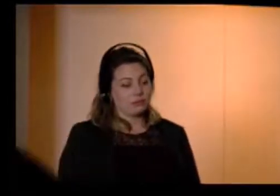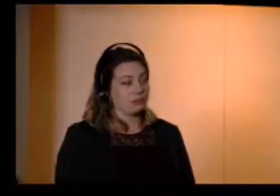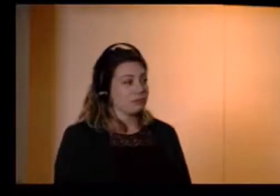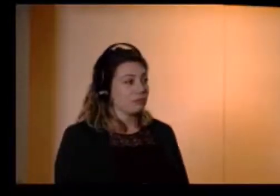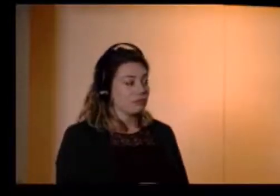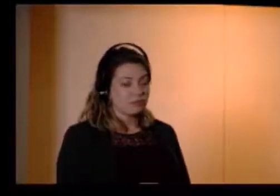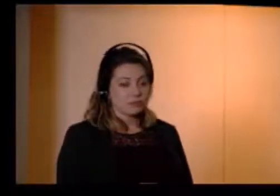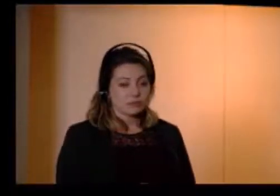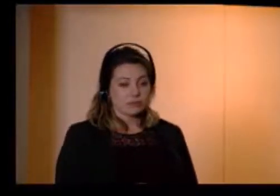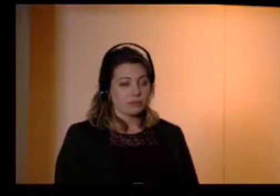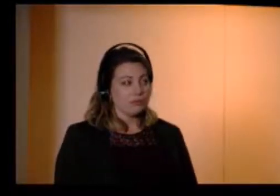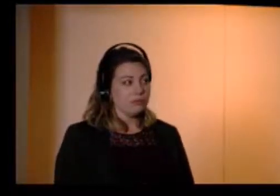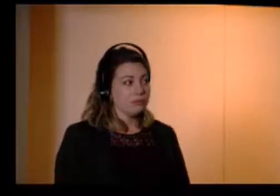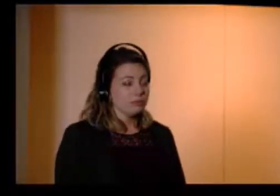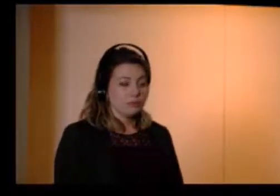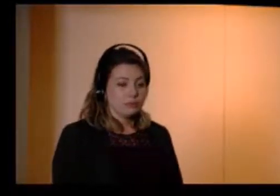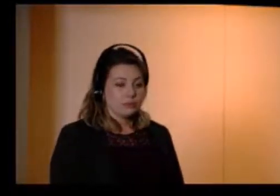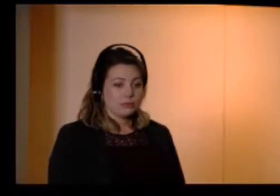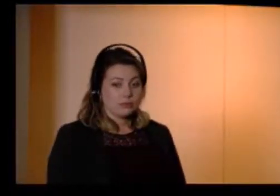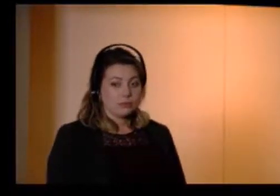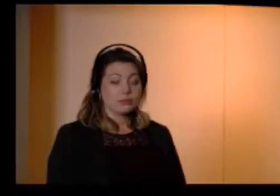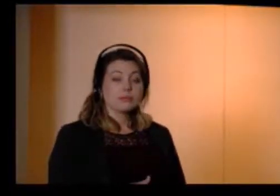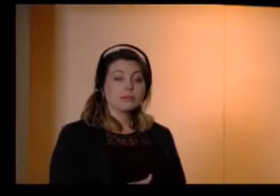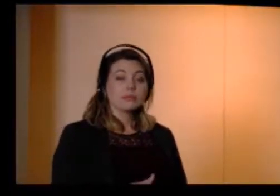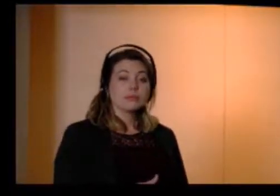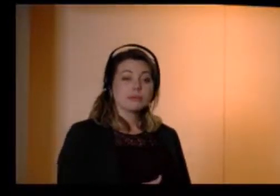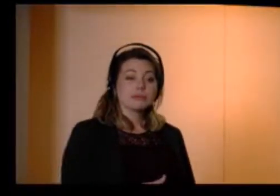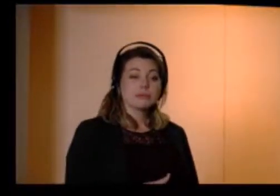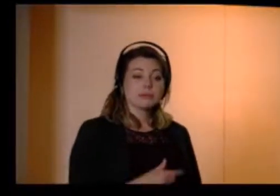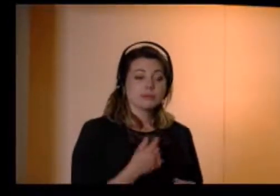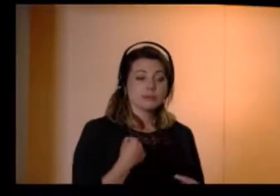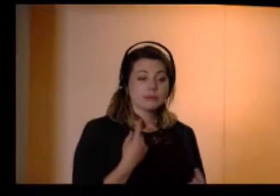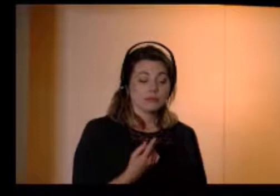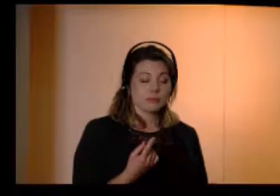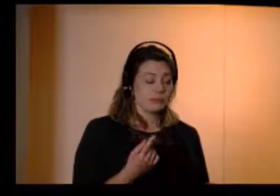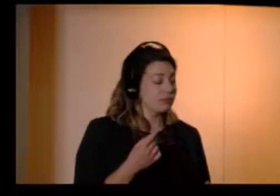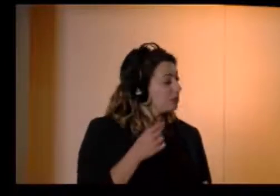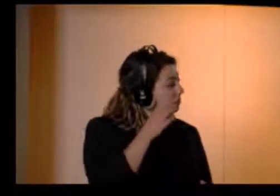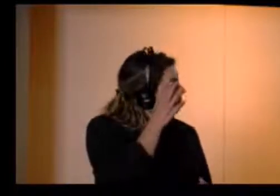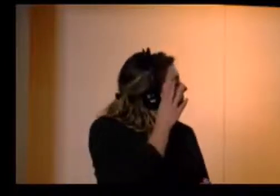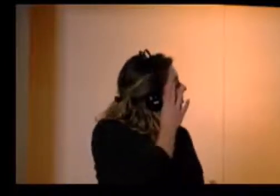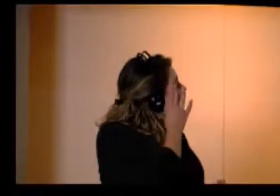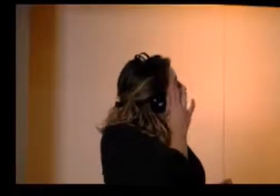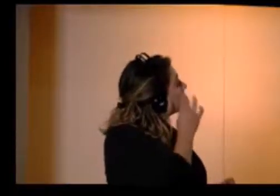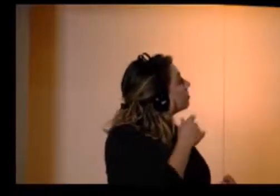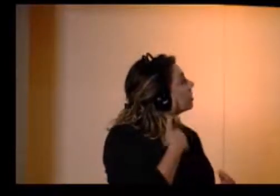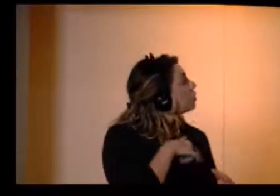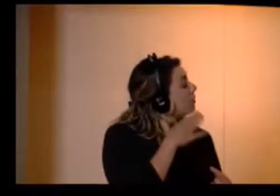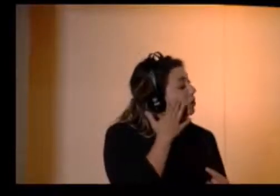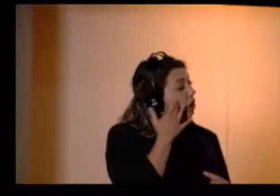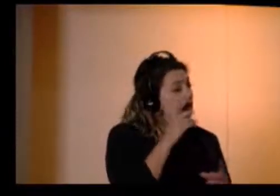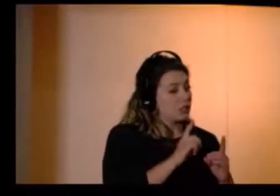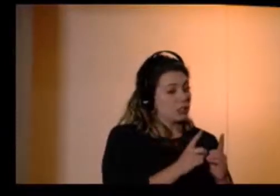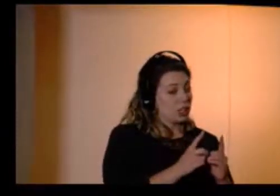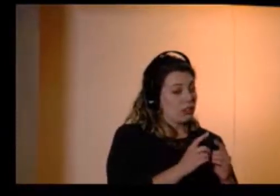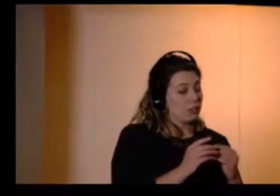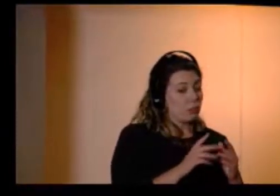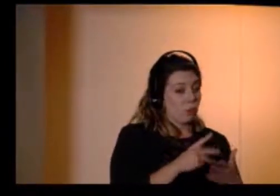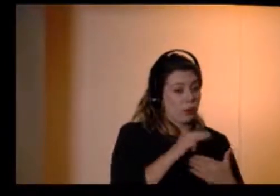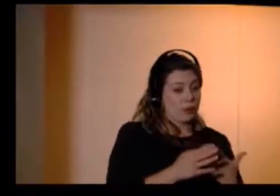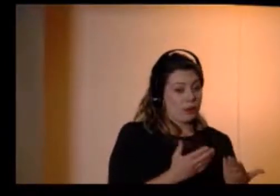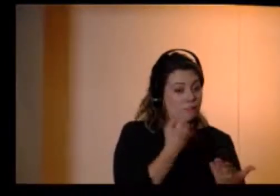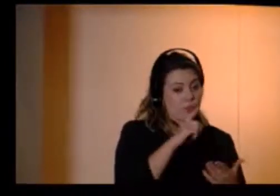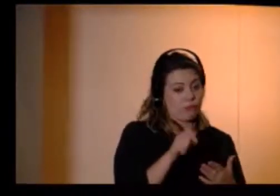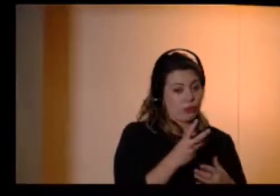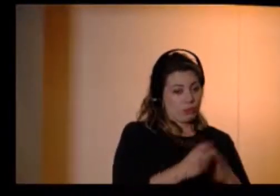So what I'd like to think, so we've been kind of, we've known the digitization program at the Smithsonian for a couple